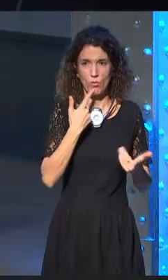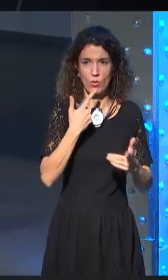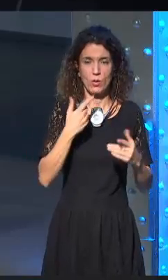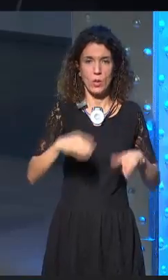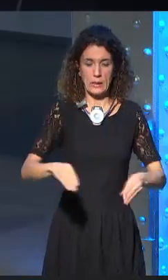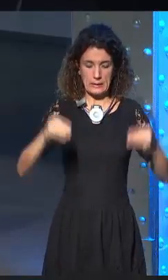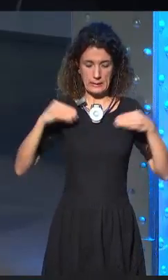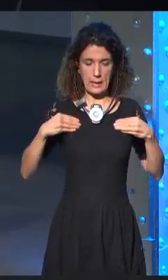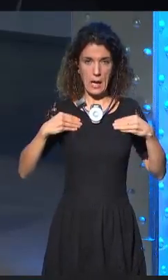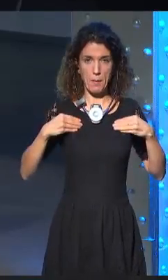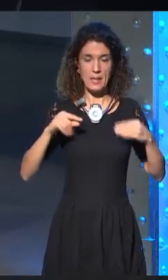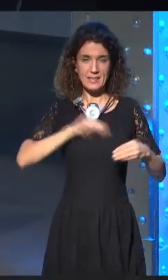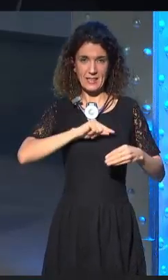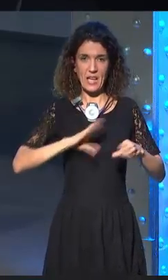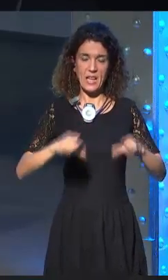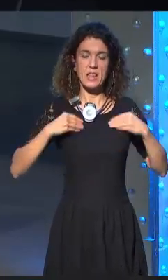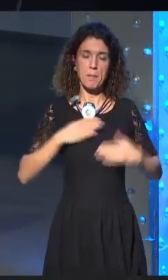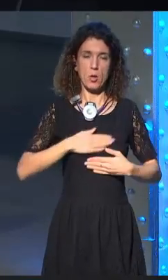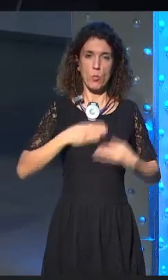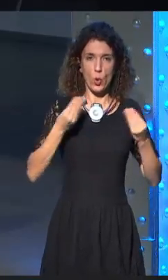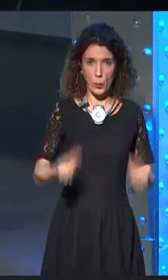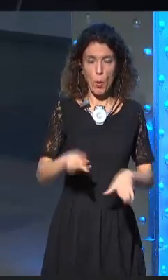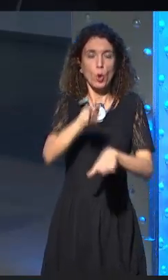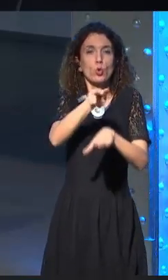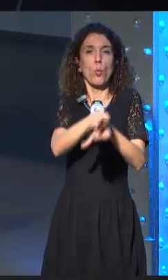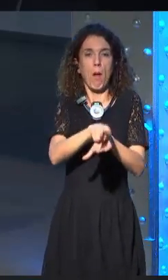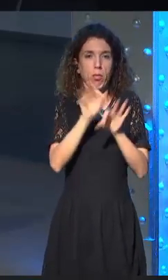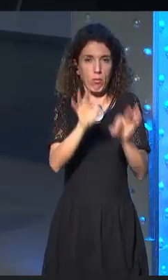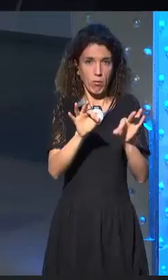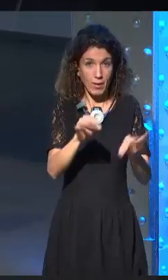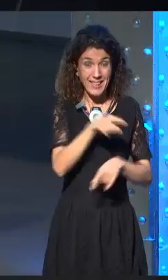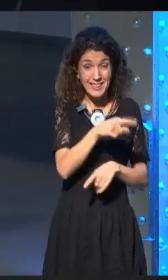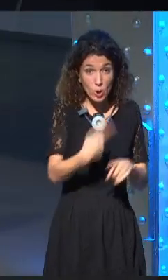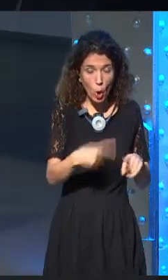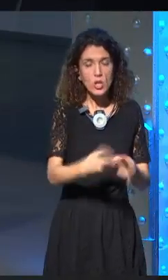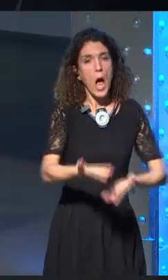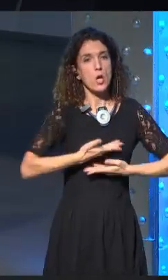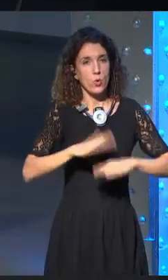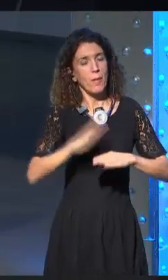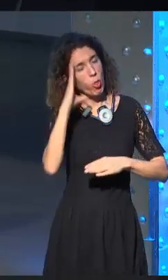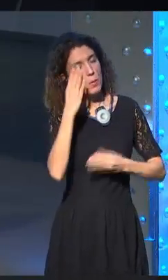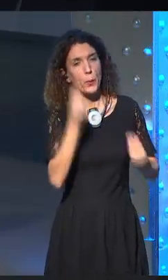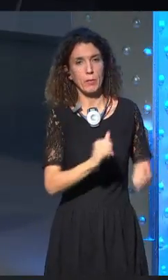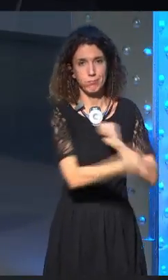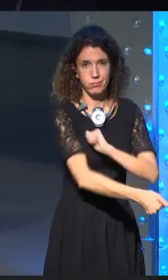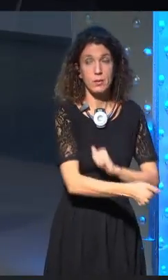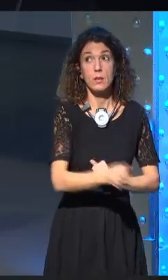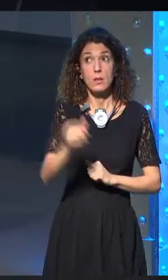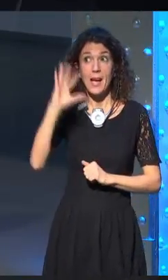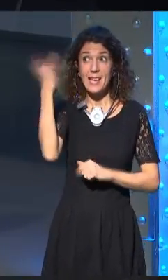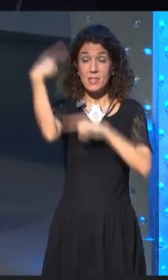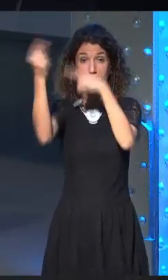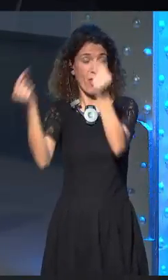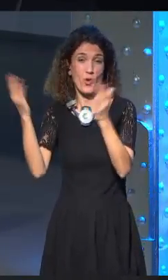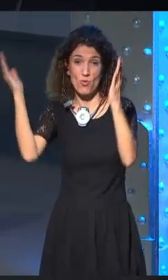blanket and you're more comfortable because now you're lying down. These are all things that help you go to sleep. But in space, you don't have that. When it's